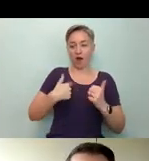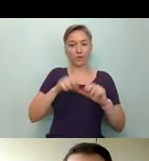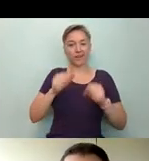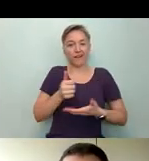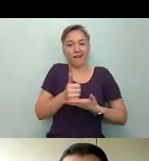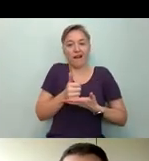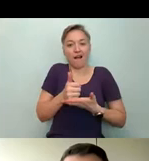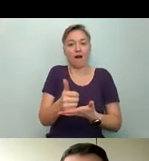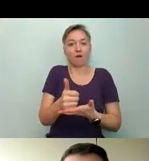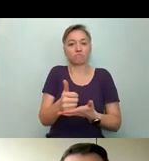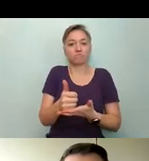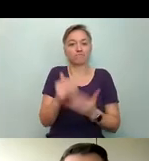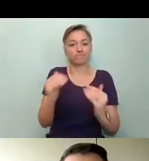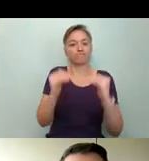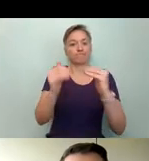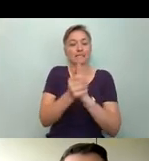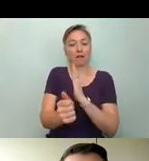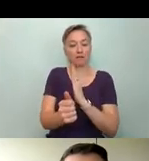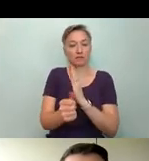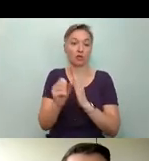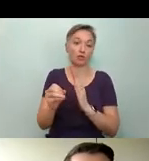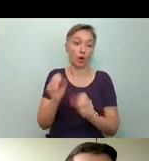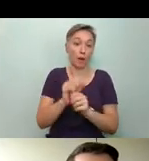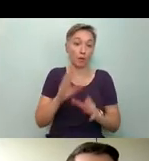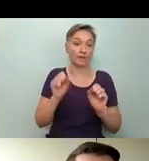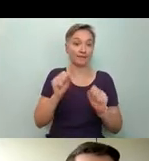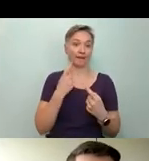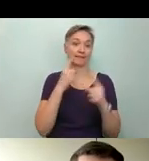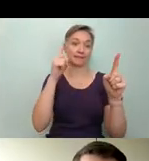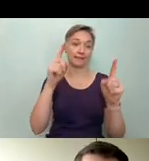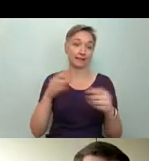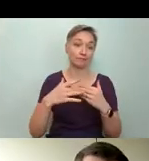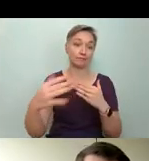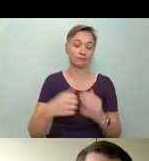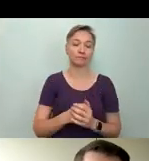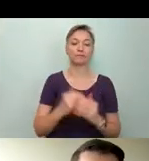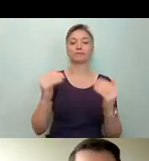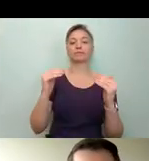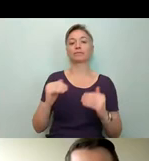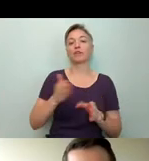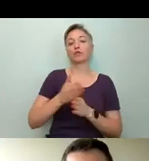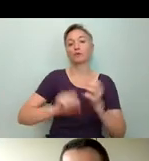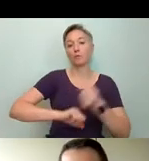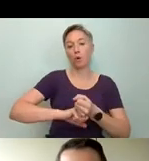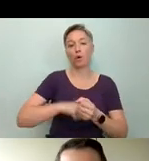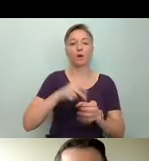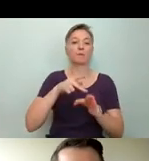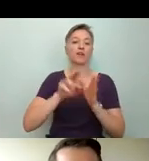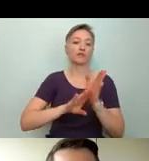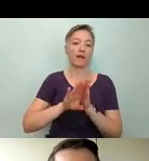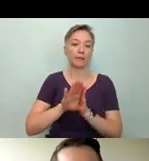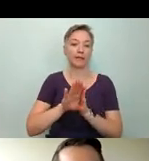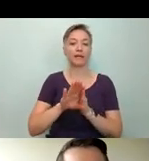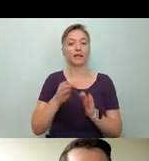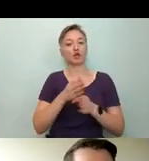skills to achieve better performance over time. And then there's career support and professional development for career advancement that